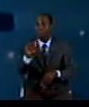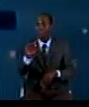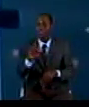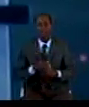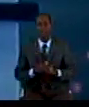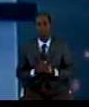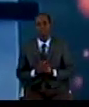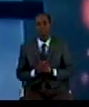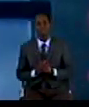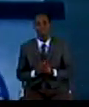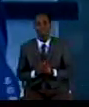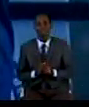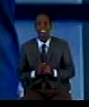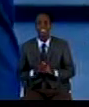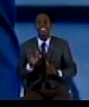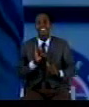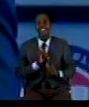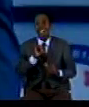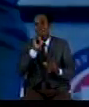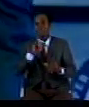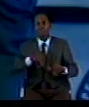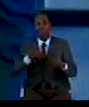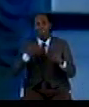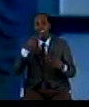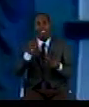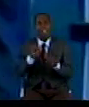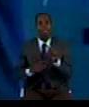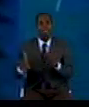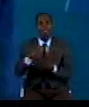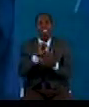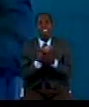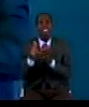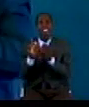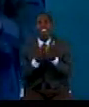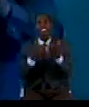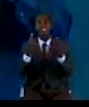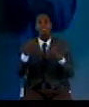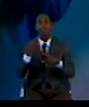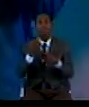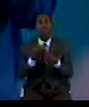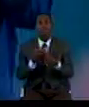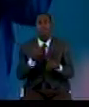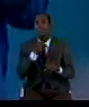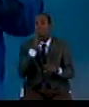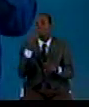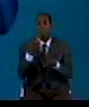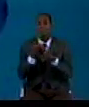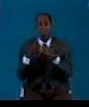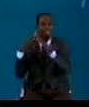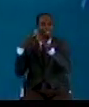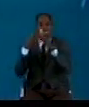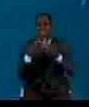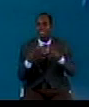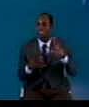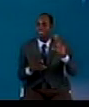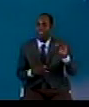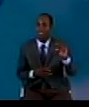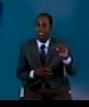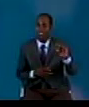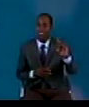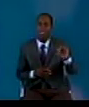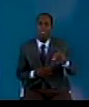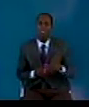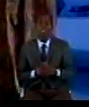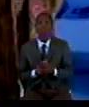no. I'd like to tell everybody that Jesus is not from America. No,